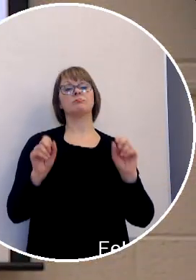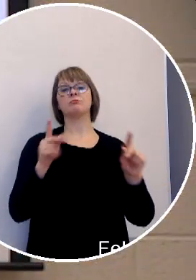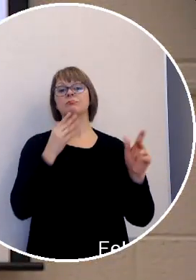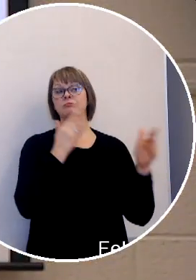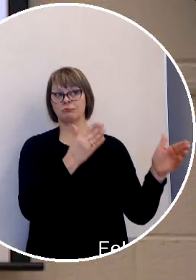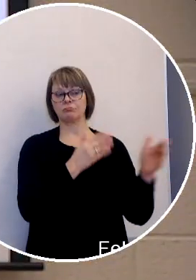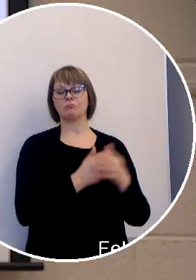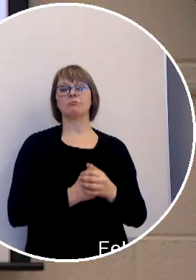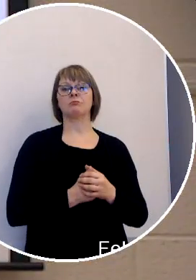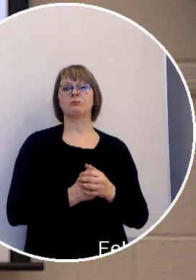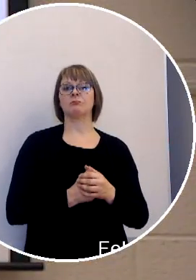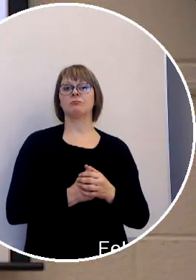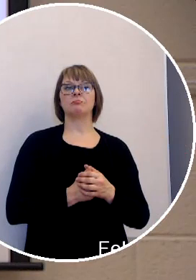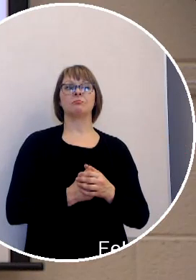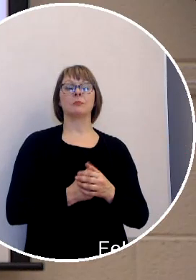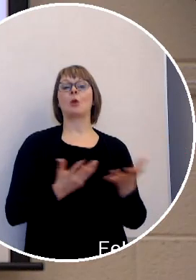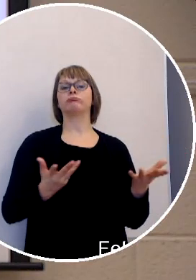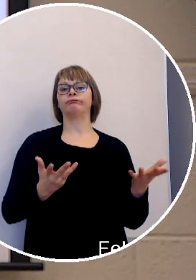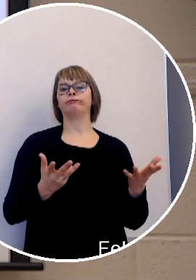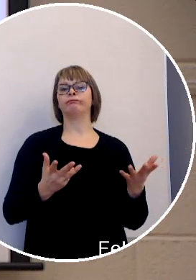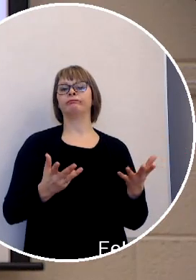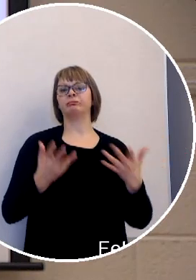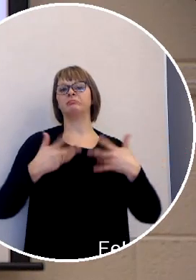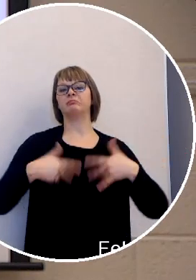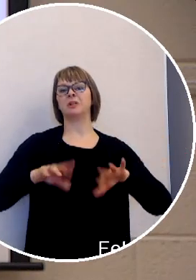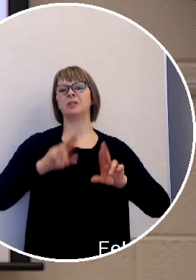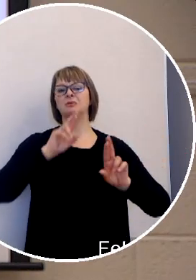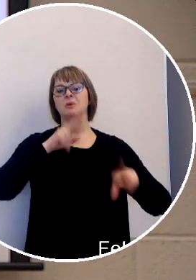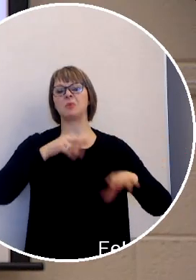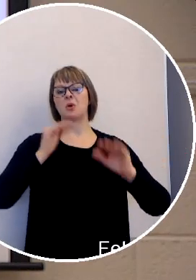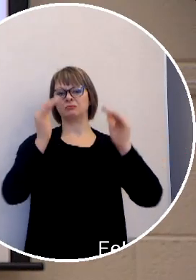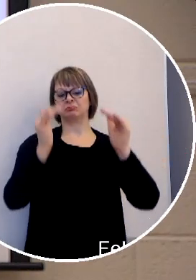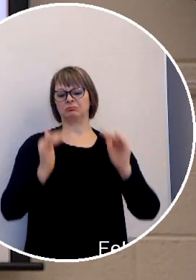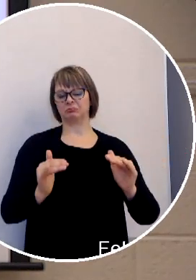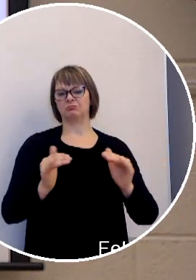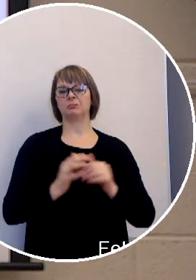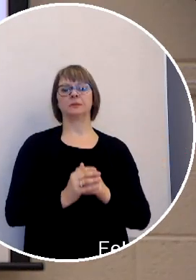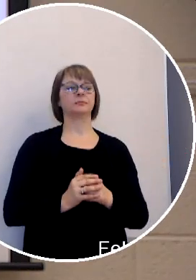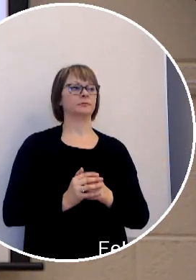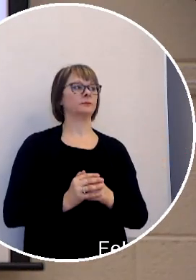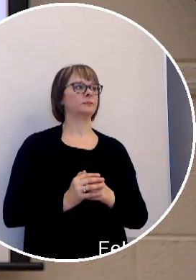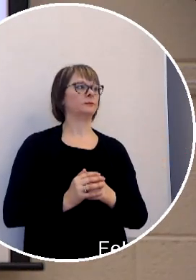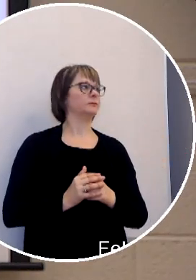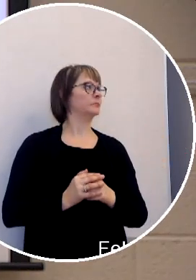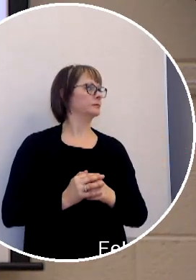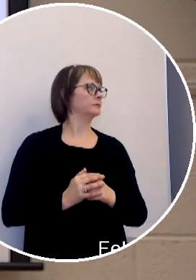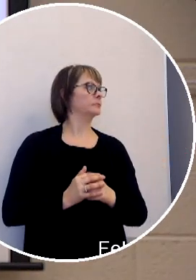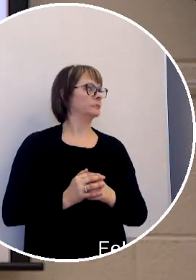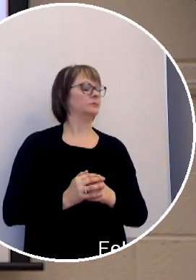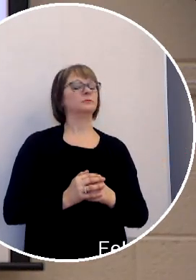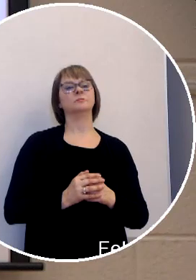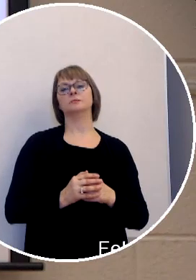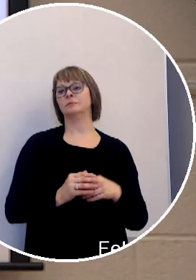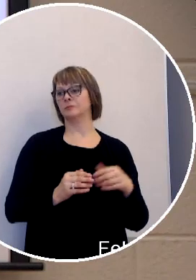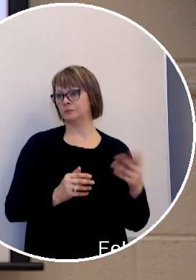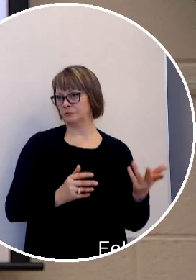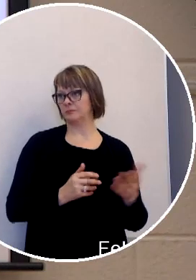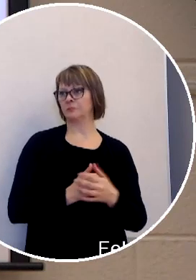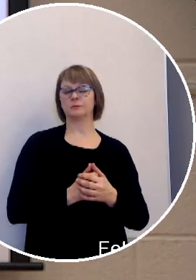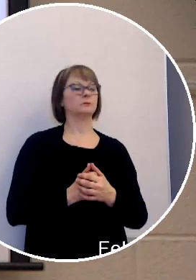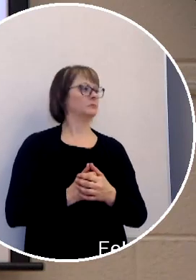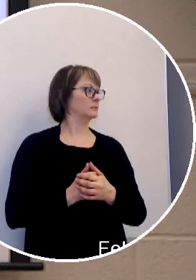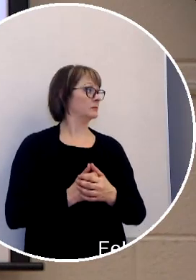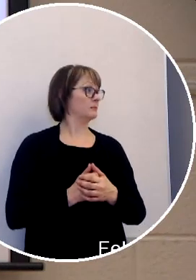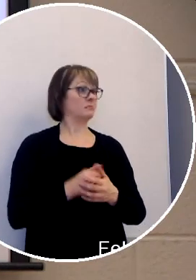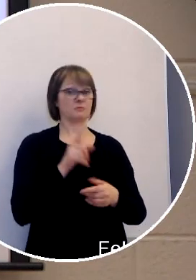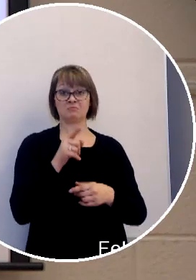Okay, thank you. So that completes the report section of the piece. Now we have our in and out correspondence and the way we normally deal with that.